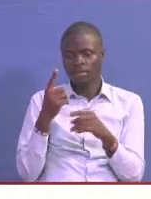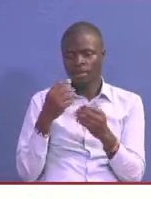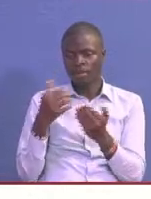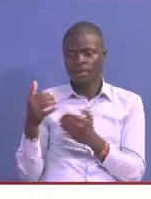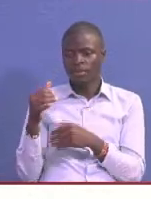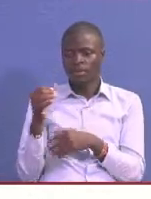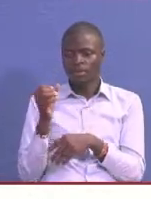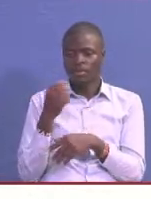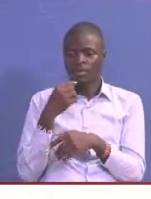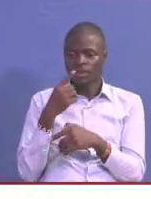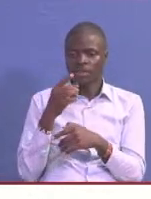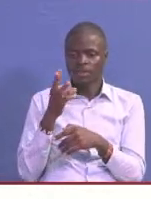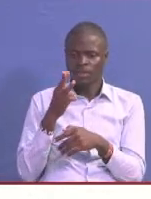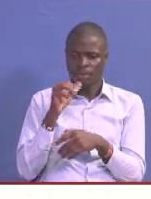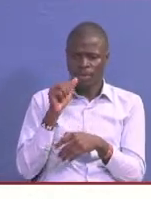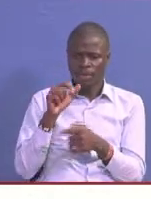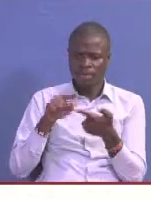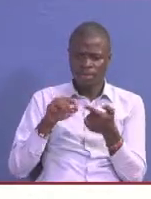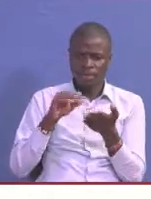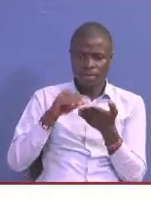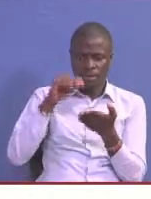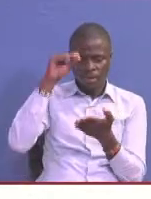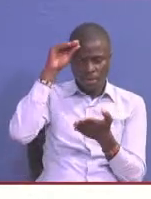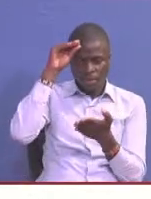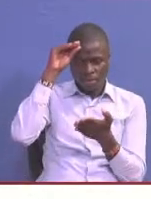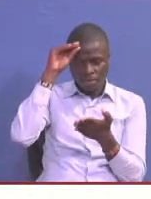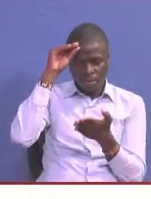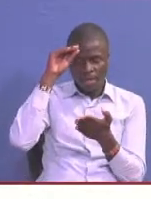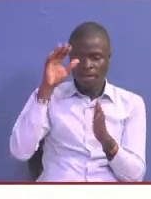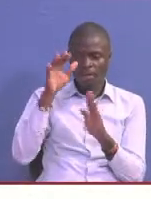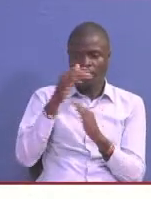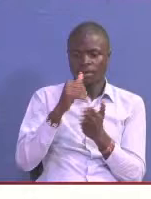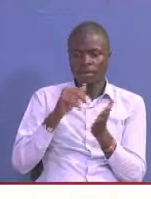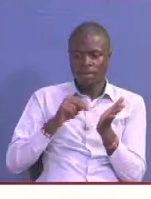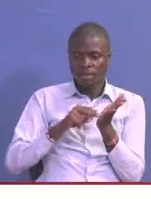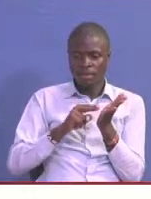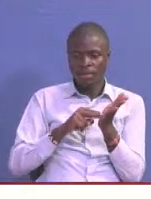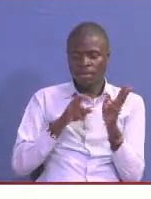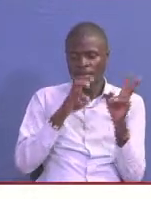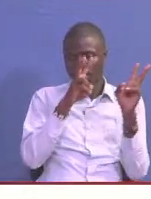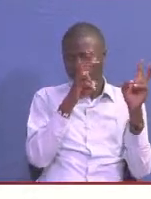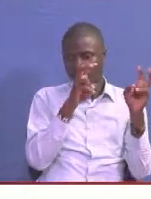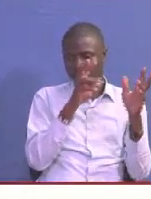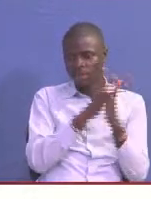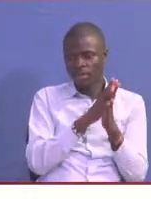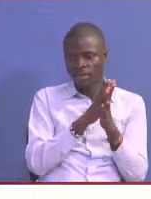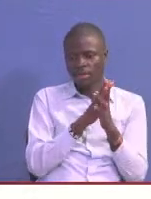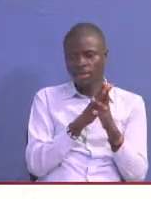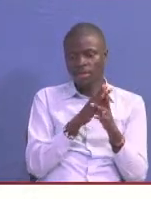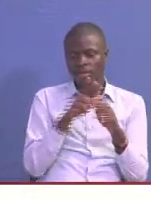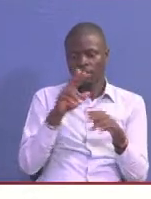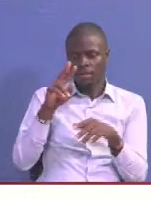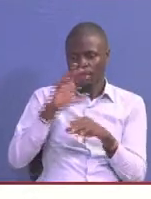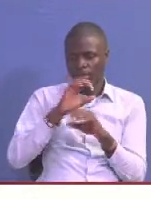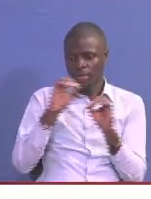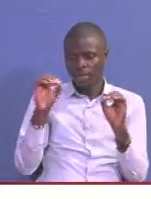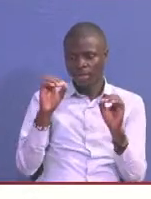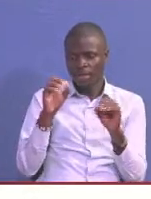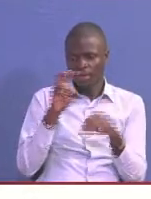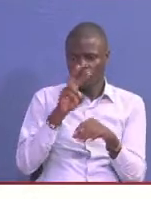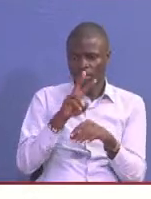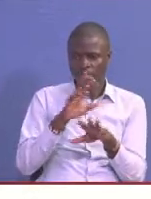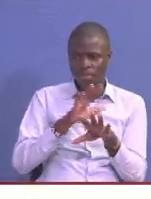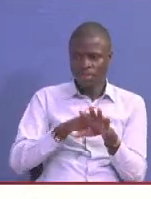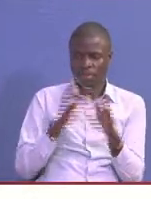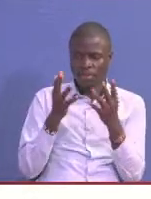confess is that we were able to learn the entire unit on theoretical way. There was nothing that we saw about